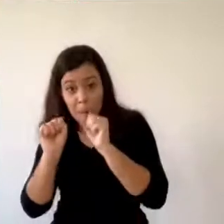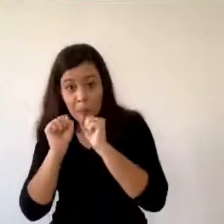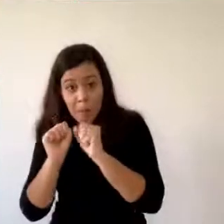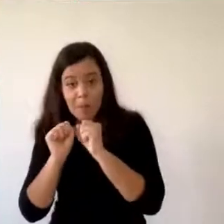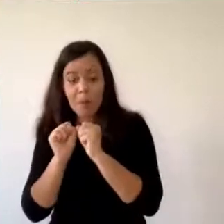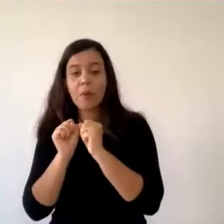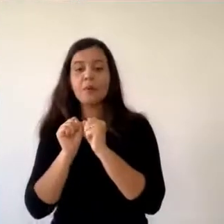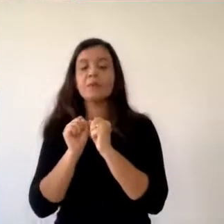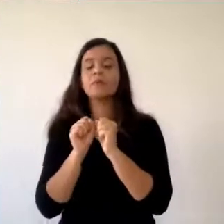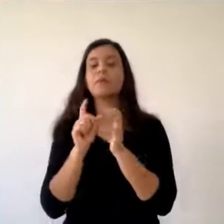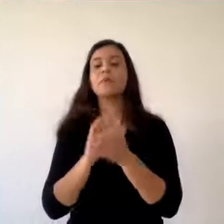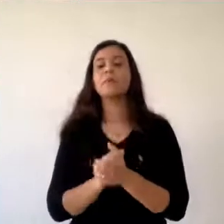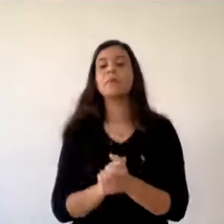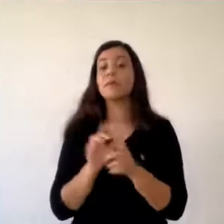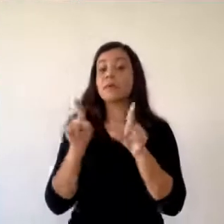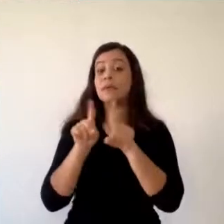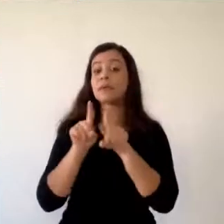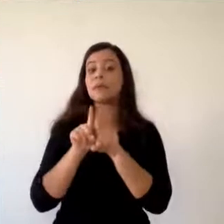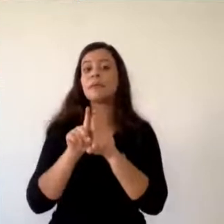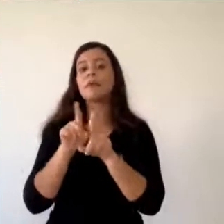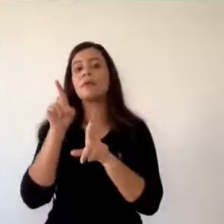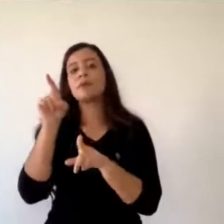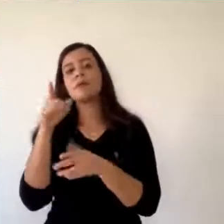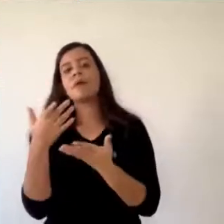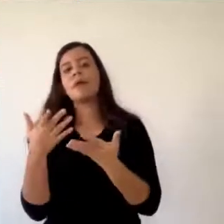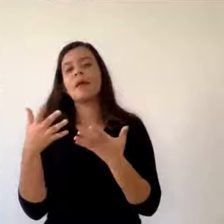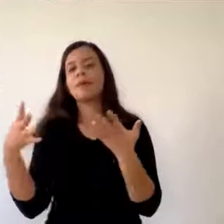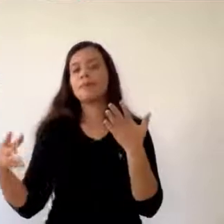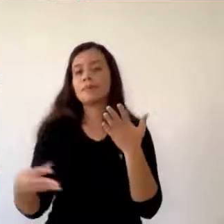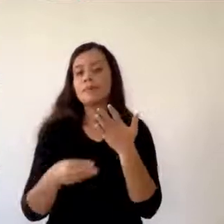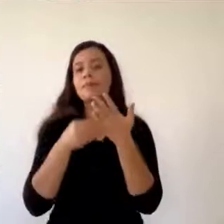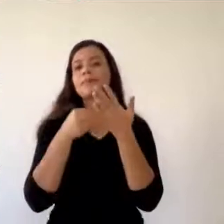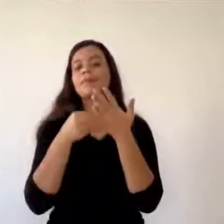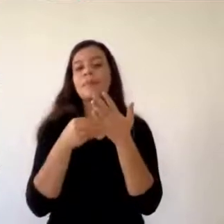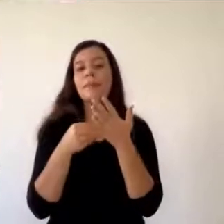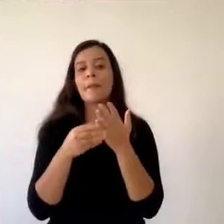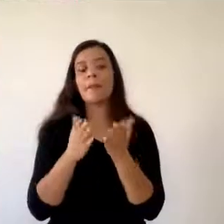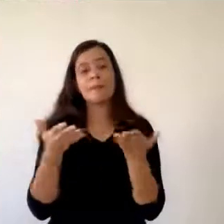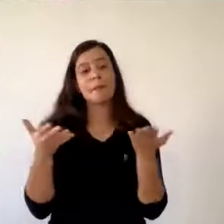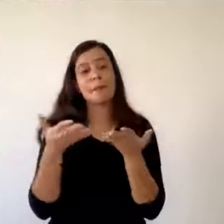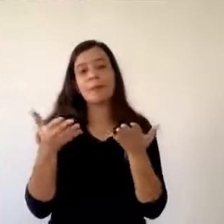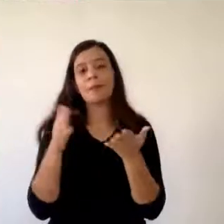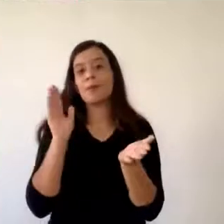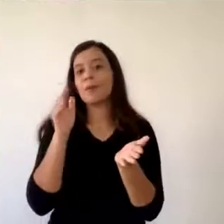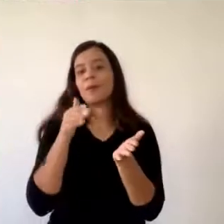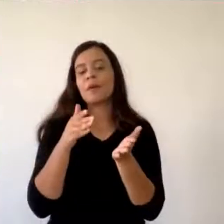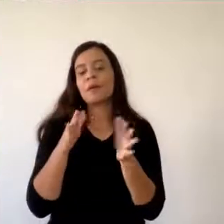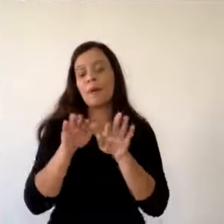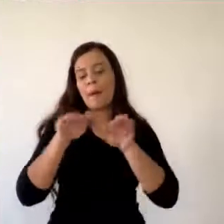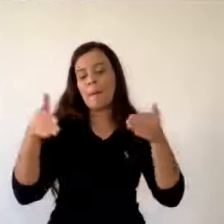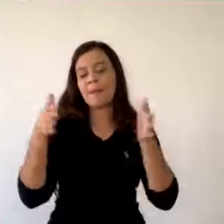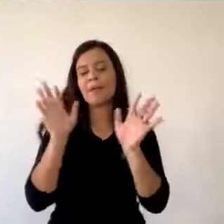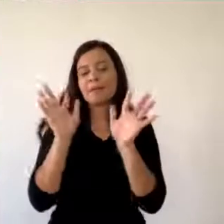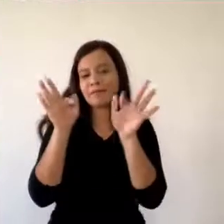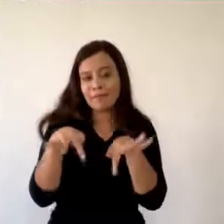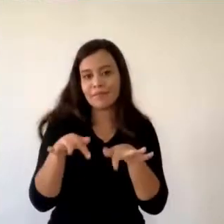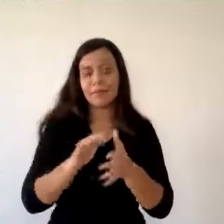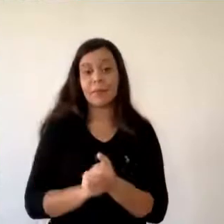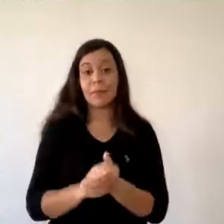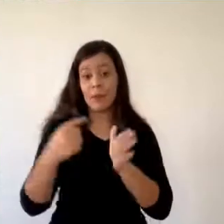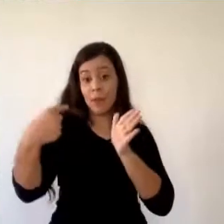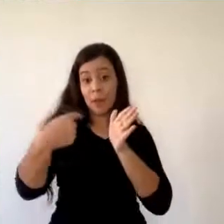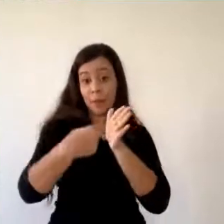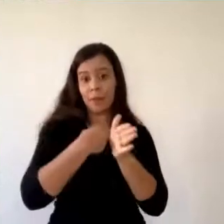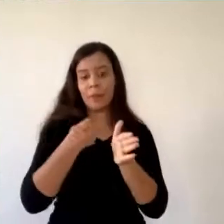Marina, I would like you to address this question, and would you please be brief, because we are wrapping up